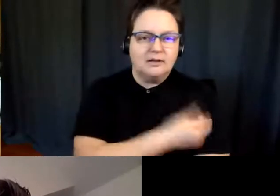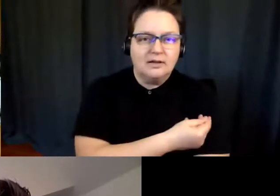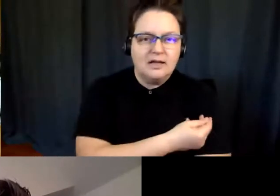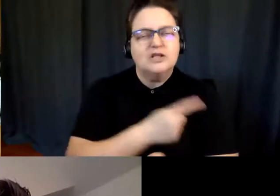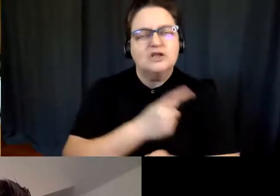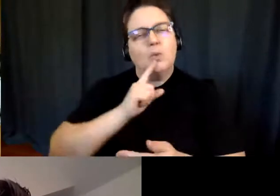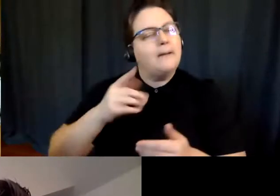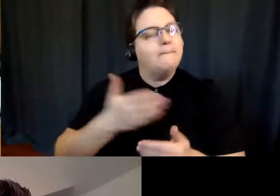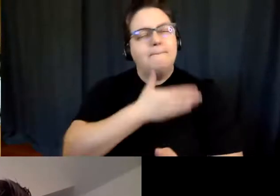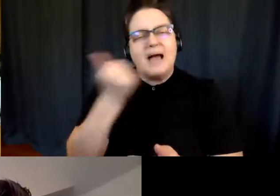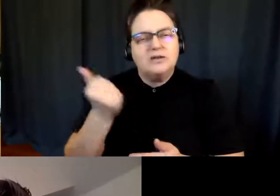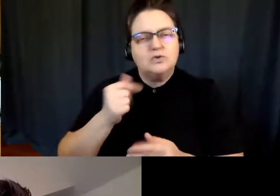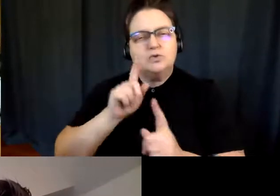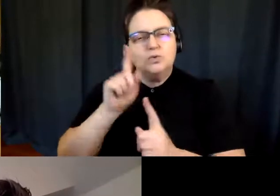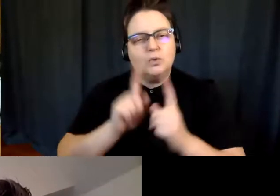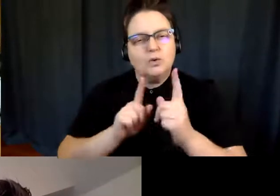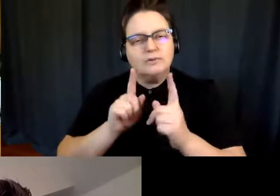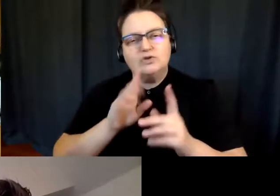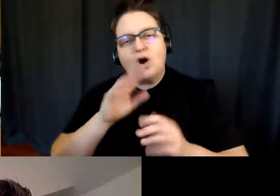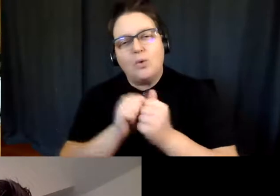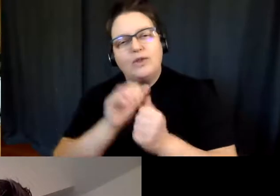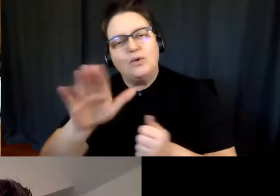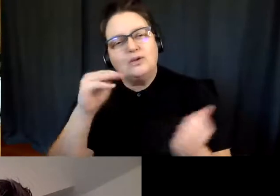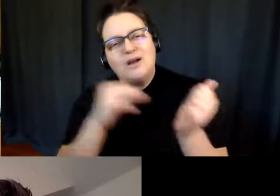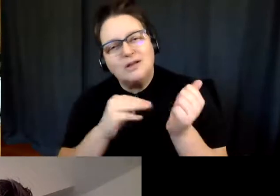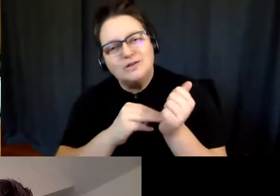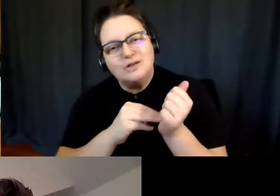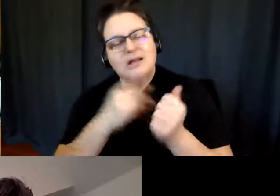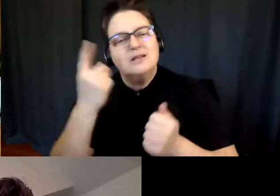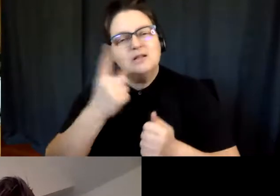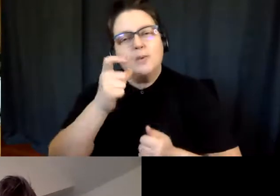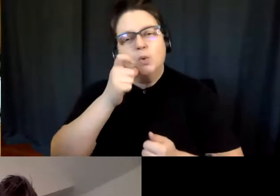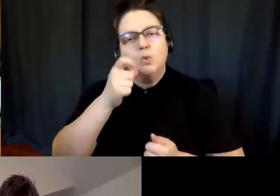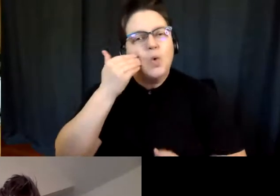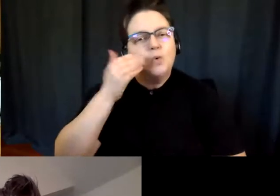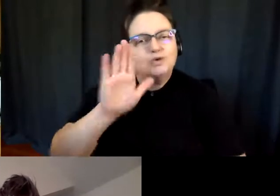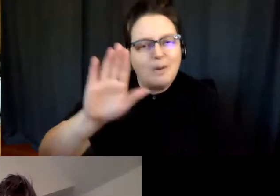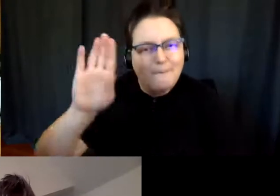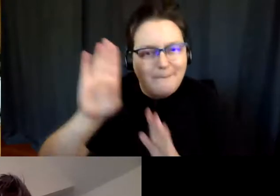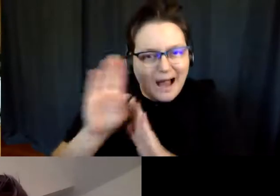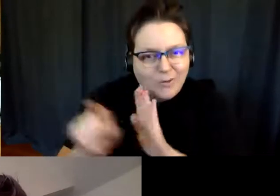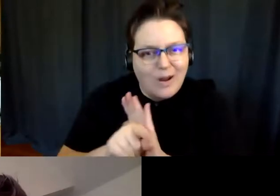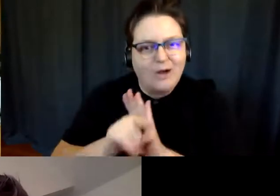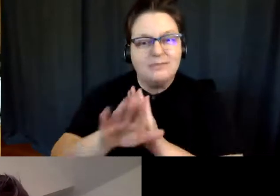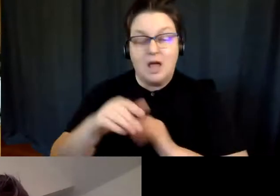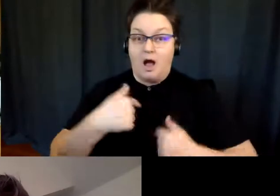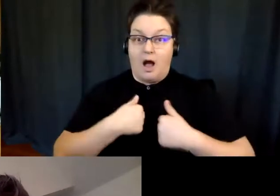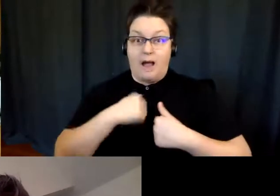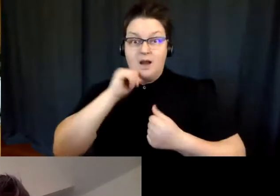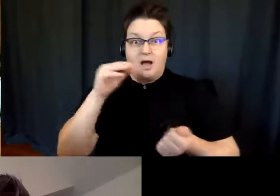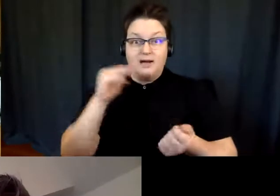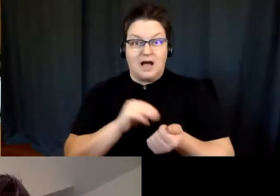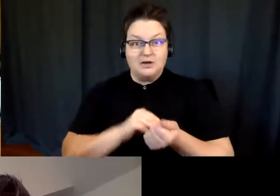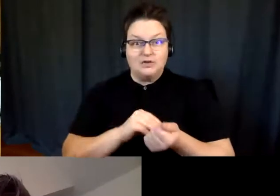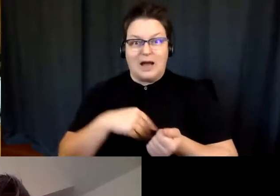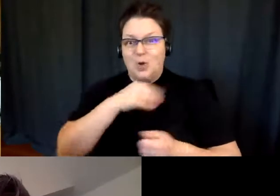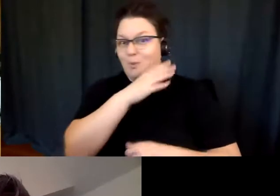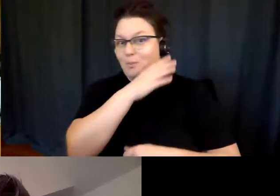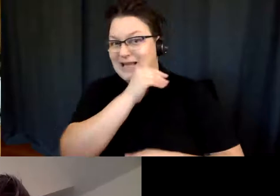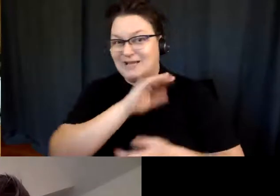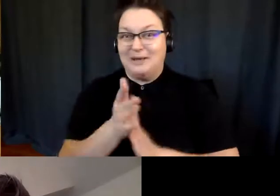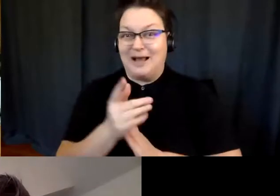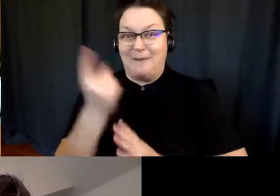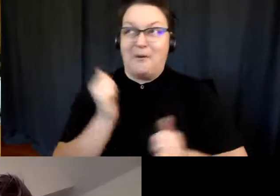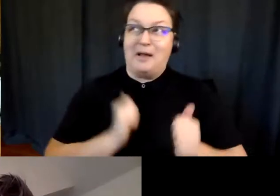particular health concerns gives you sound medical advice. I am not a doctor. I don't play one on TV.